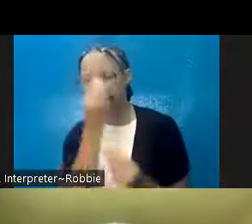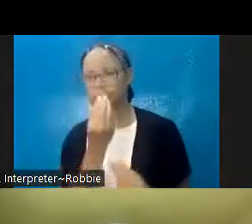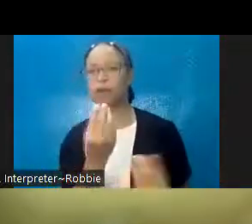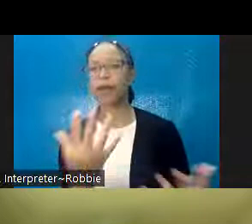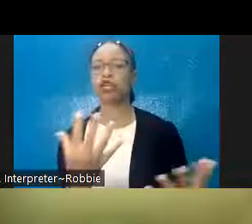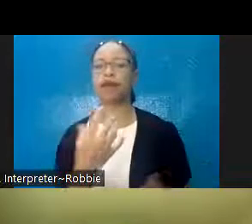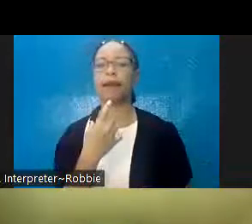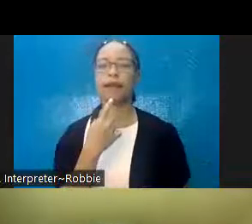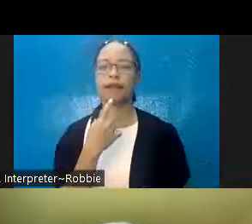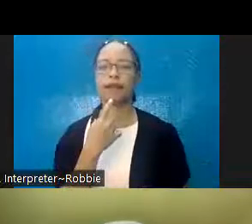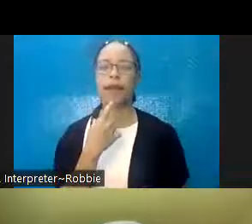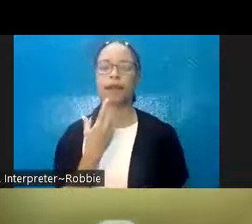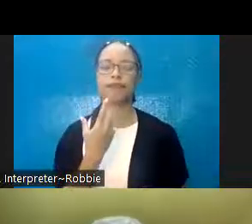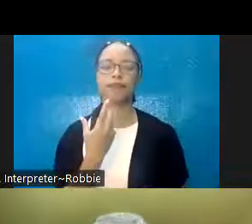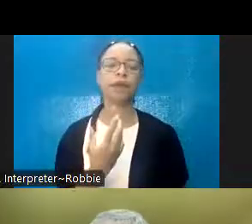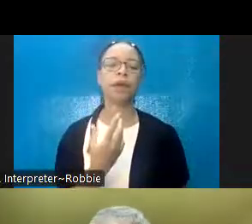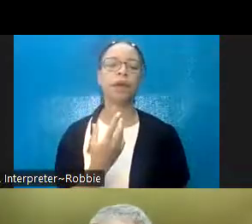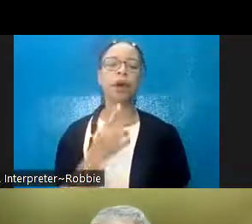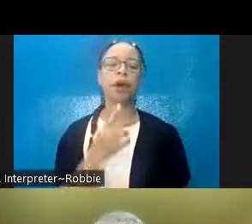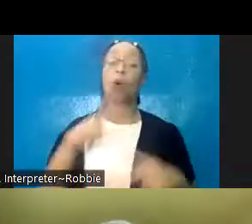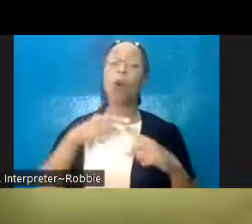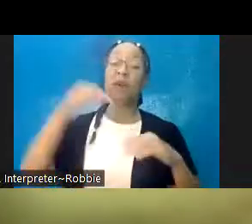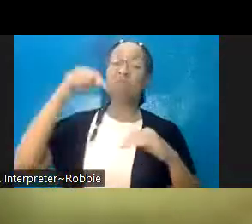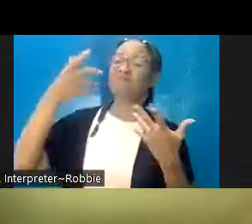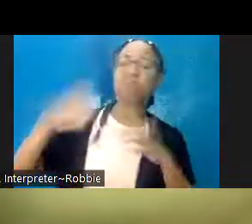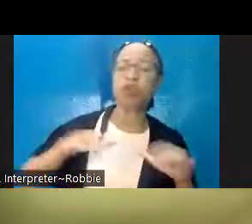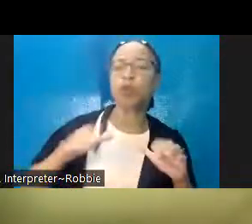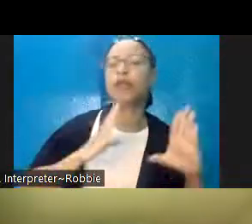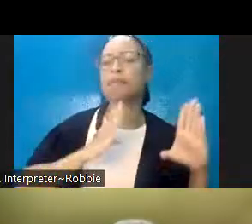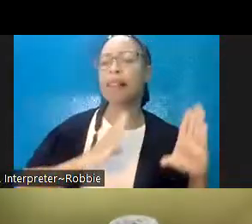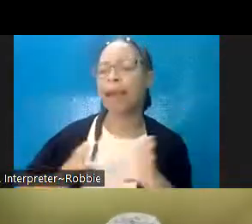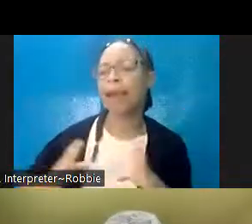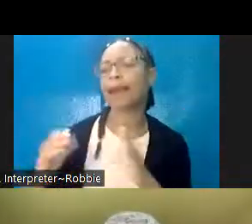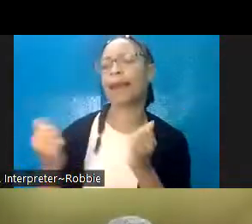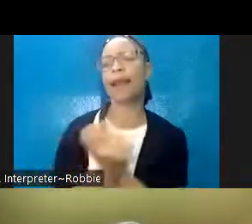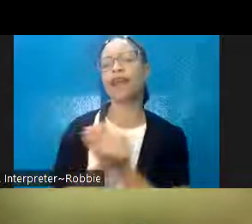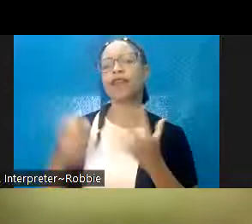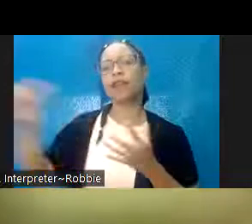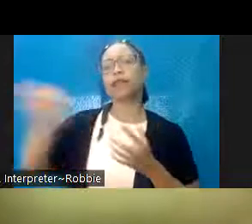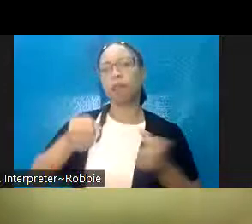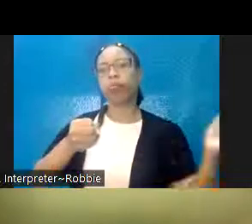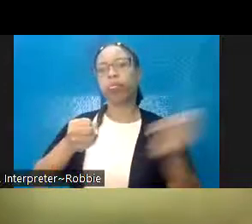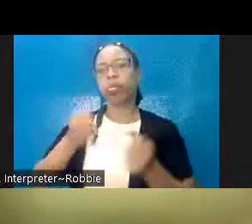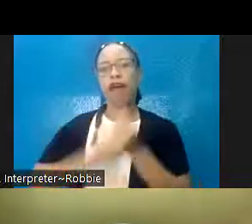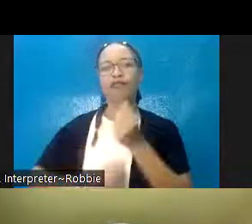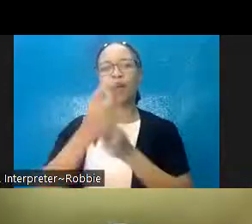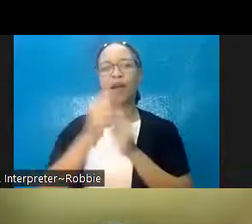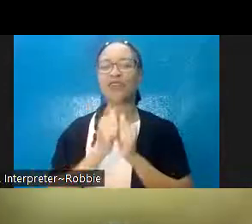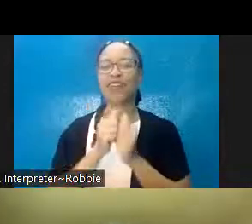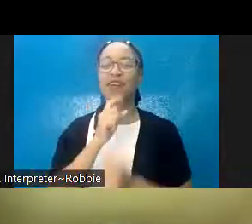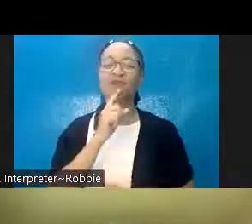say, you know, as we get into doing all this planning and all it takes to bring everybody together, all it takes in terms